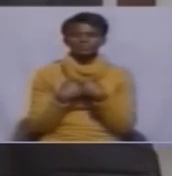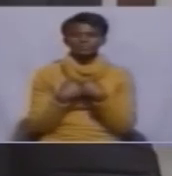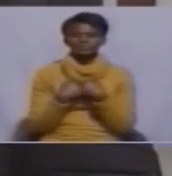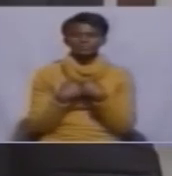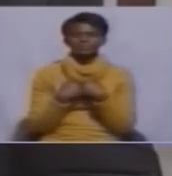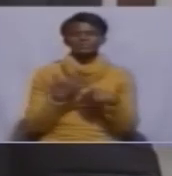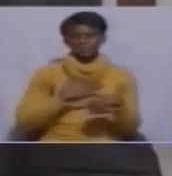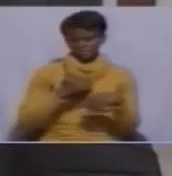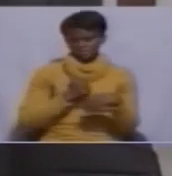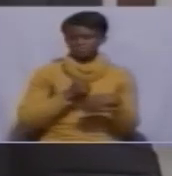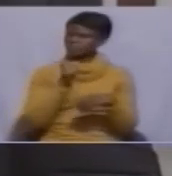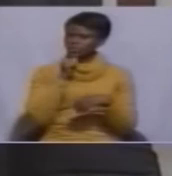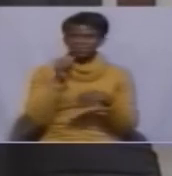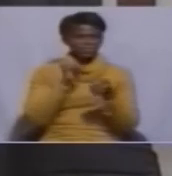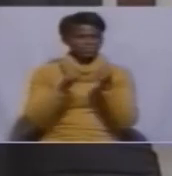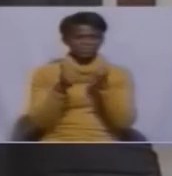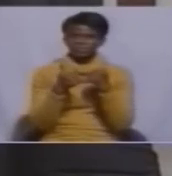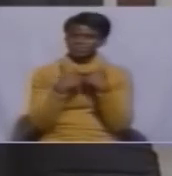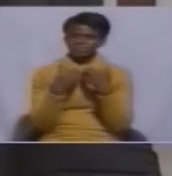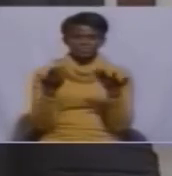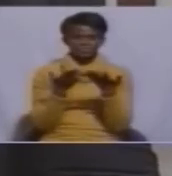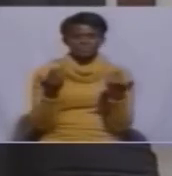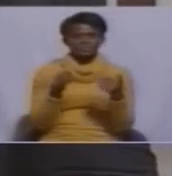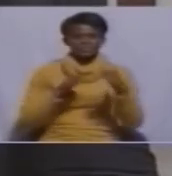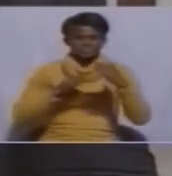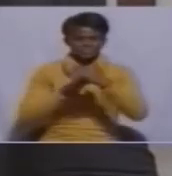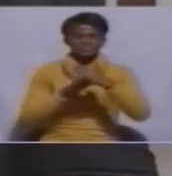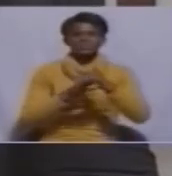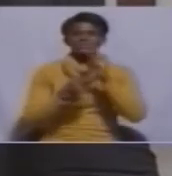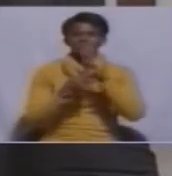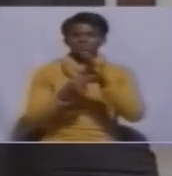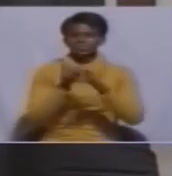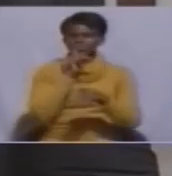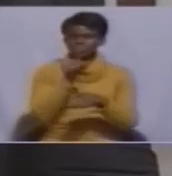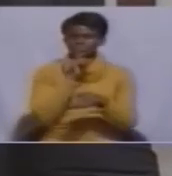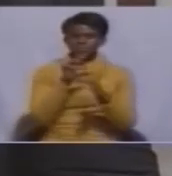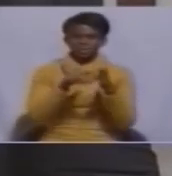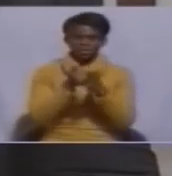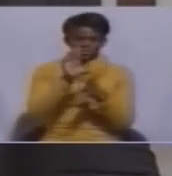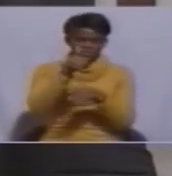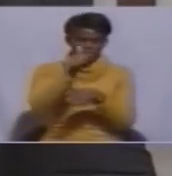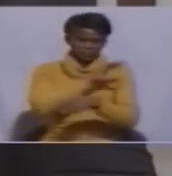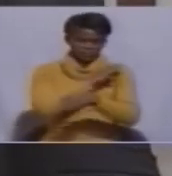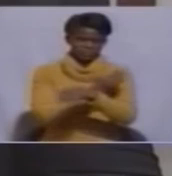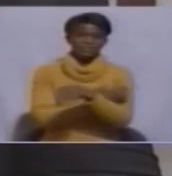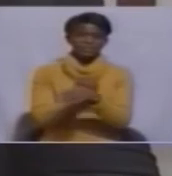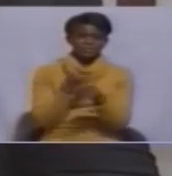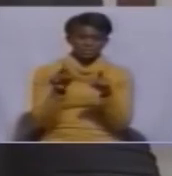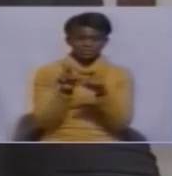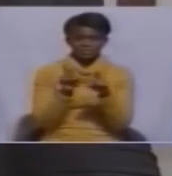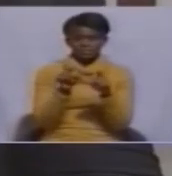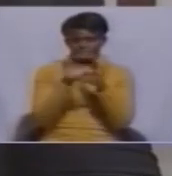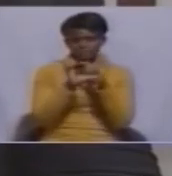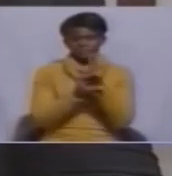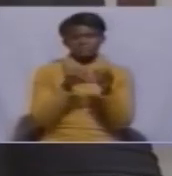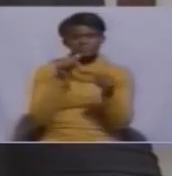to me, I don't think it's a bar. It's a question of proving legitimacy. And if you notice, the Constitution again says that